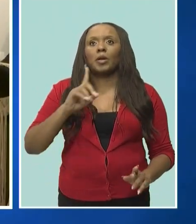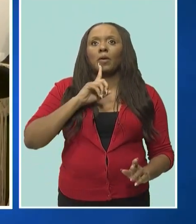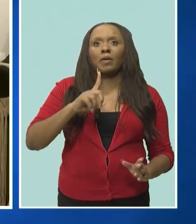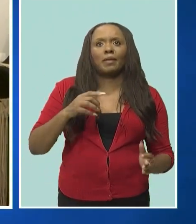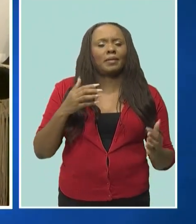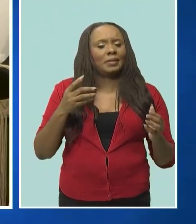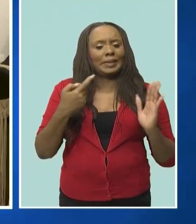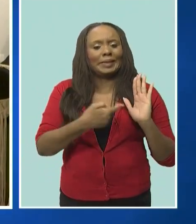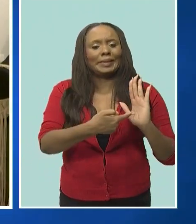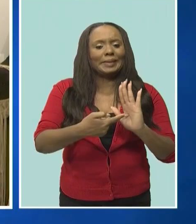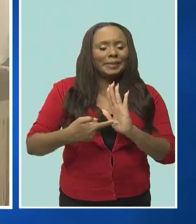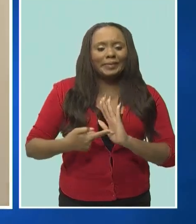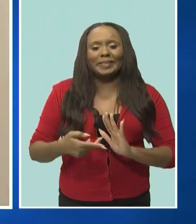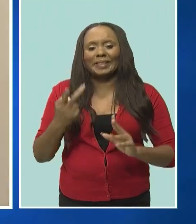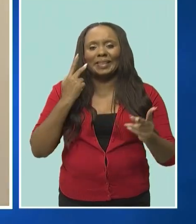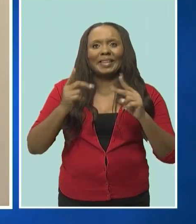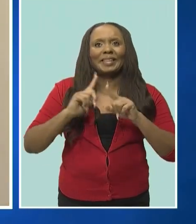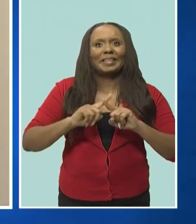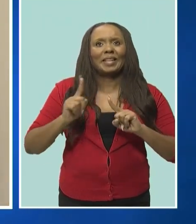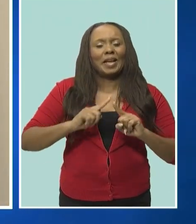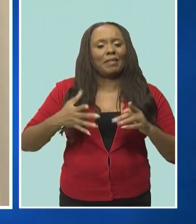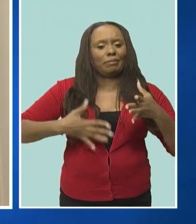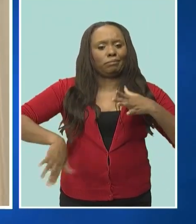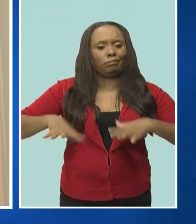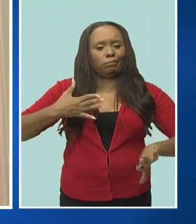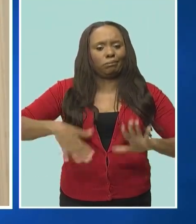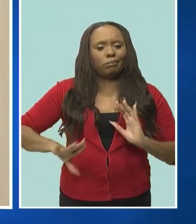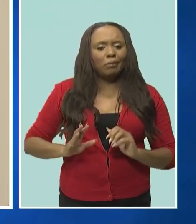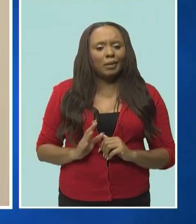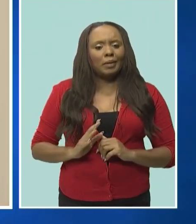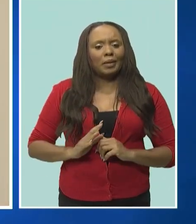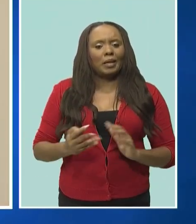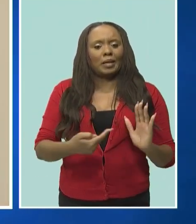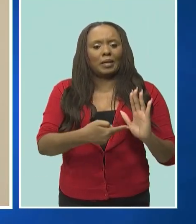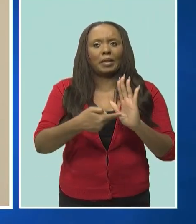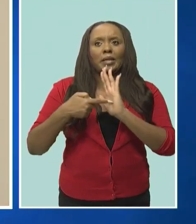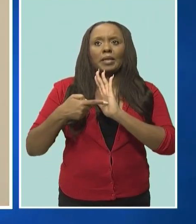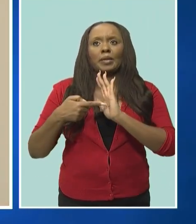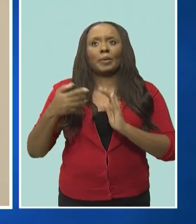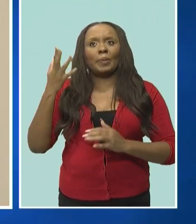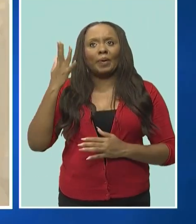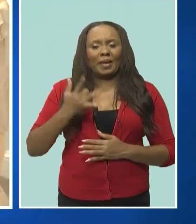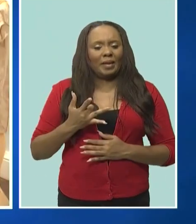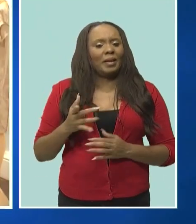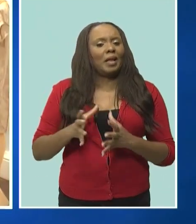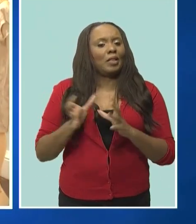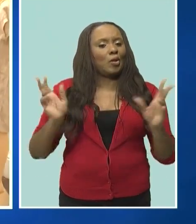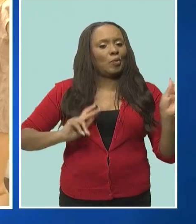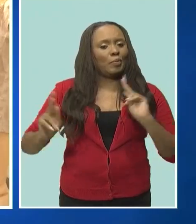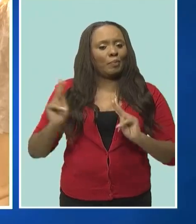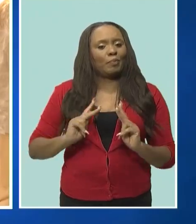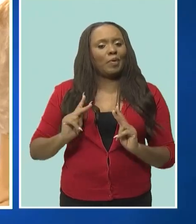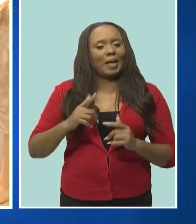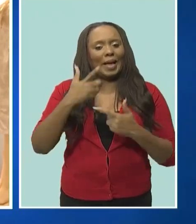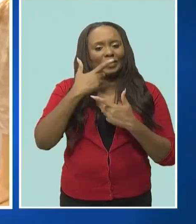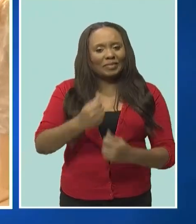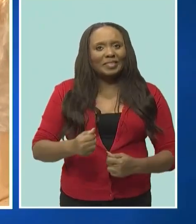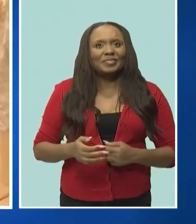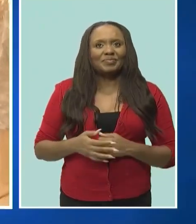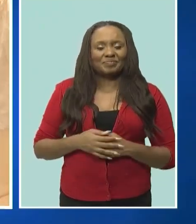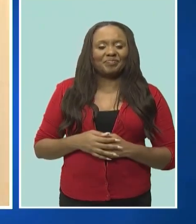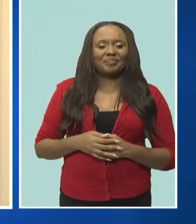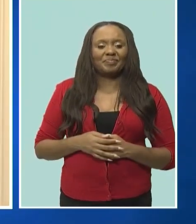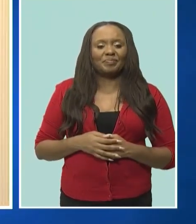creatives. Curator of the gallery, Onika Small, told the Business Report the exhibition is in response to calls from the public. In this show,